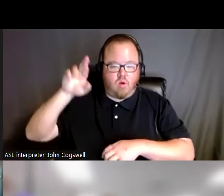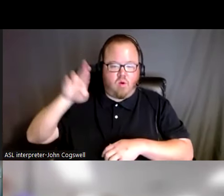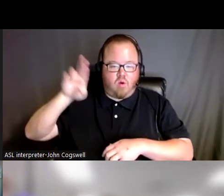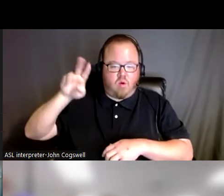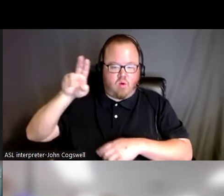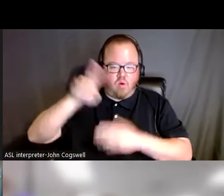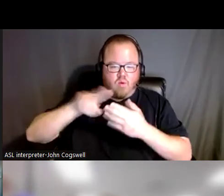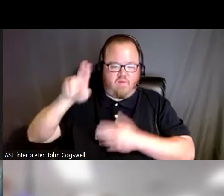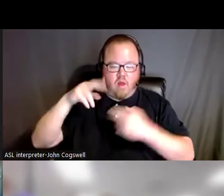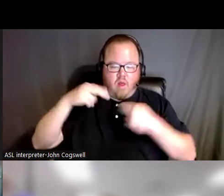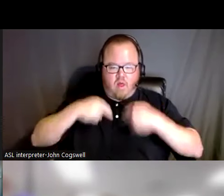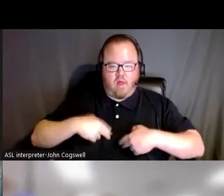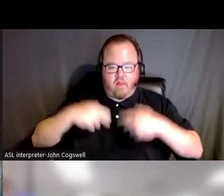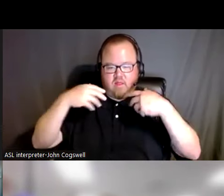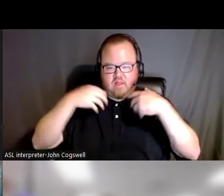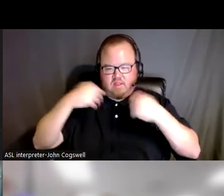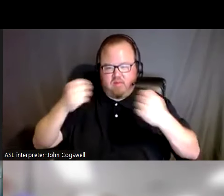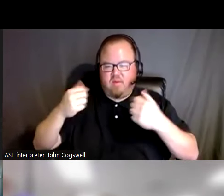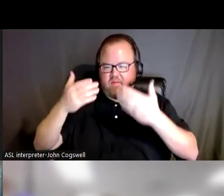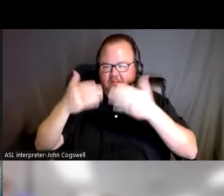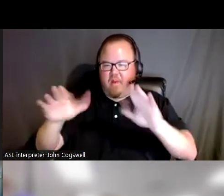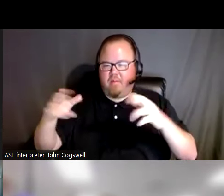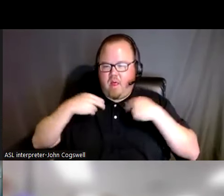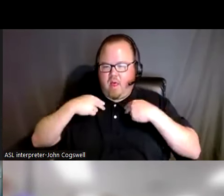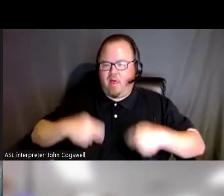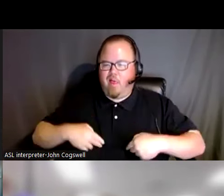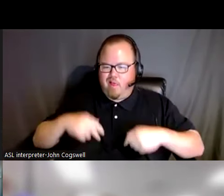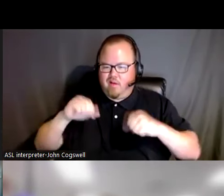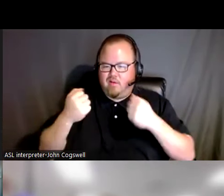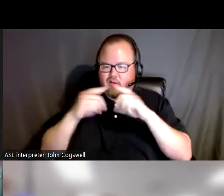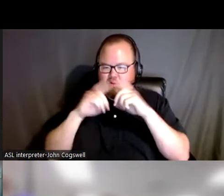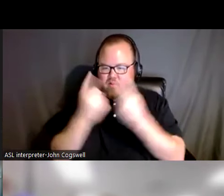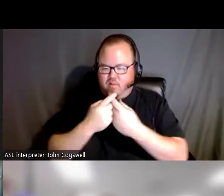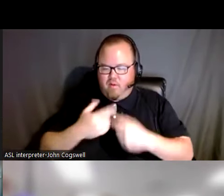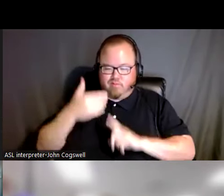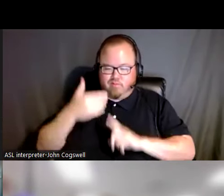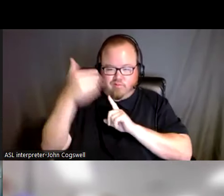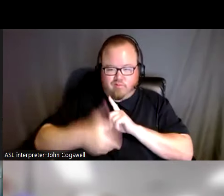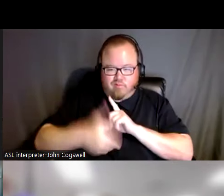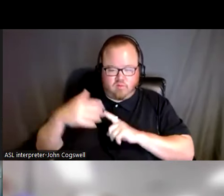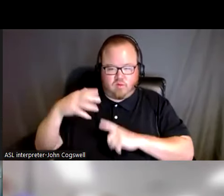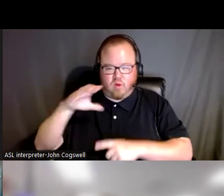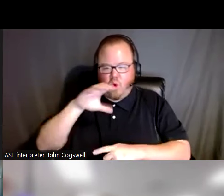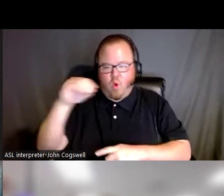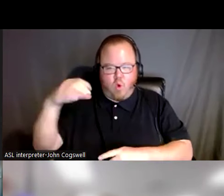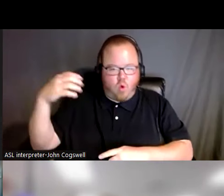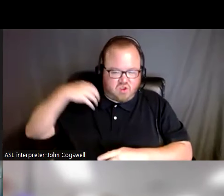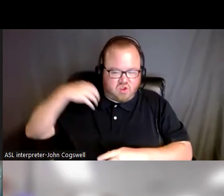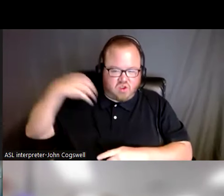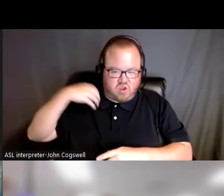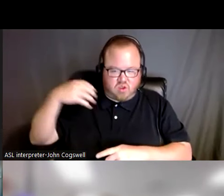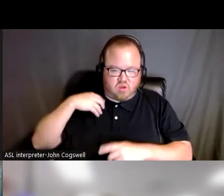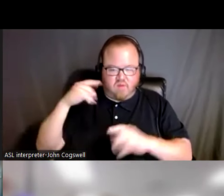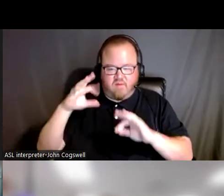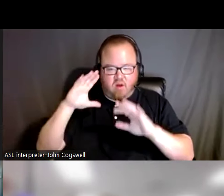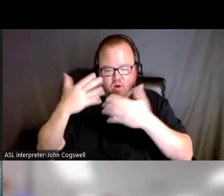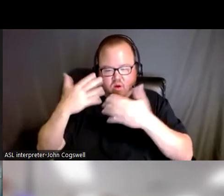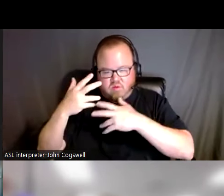Health System Public Health Department, and I am co-chair of our